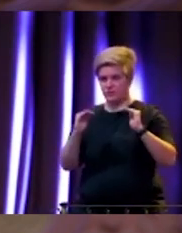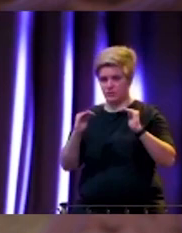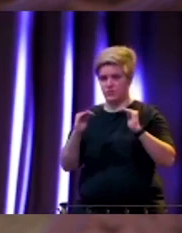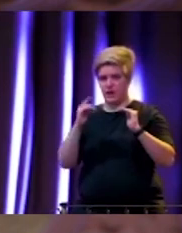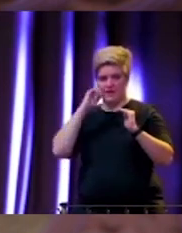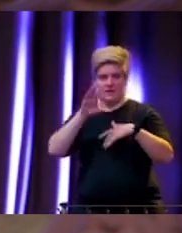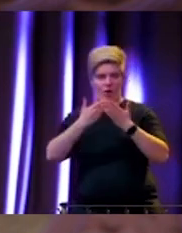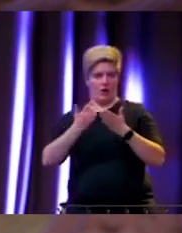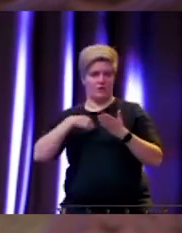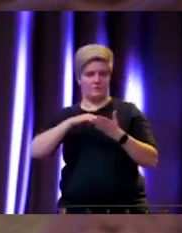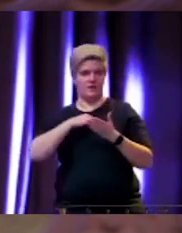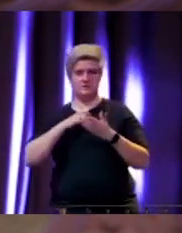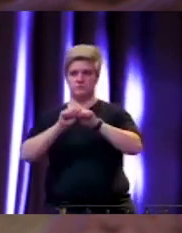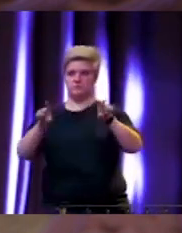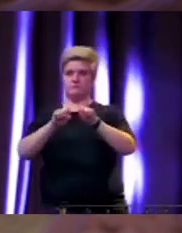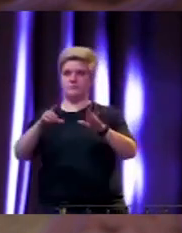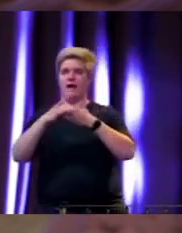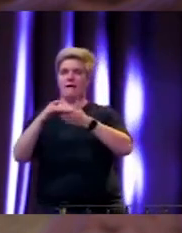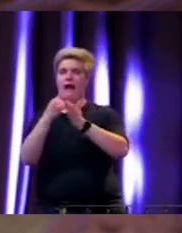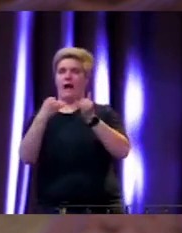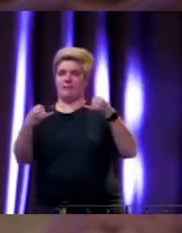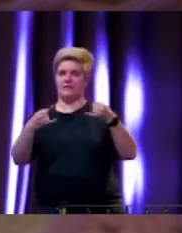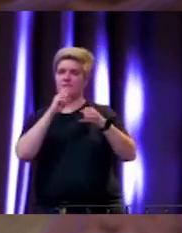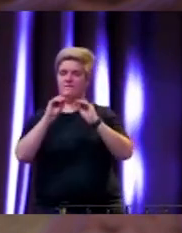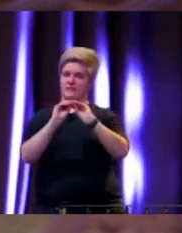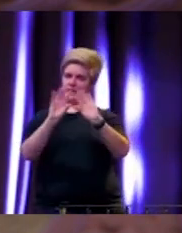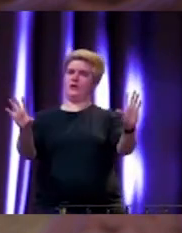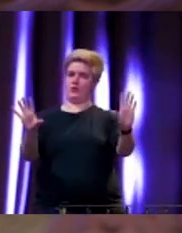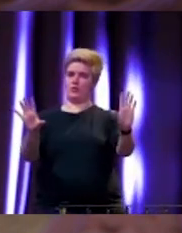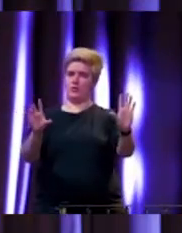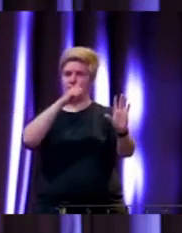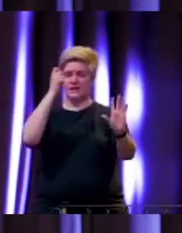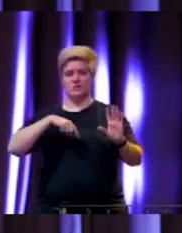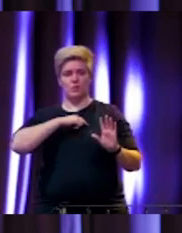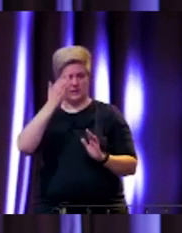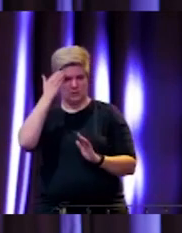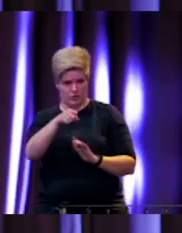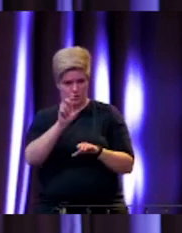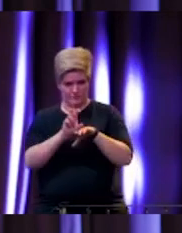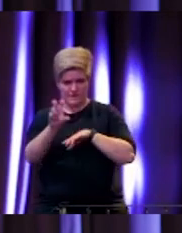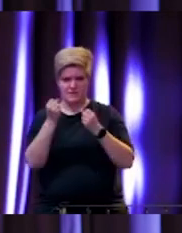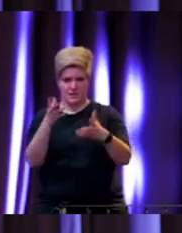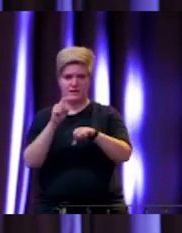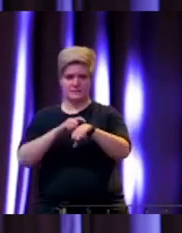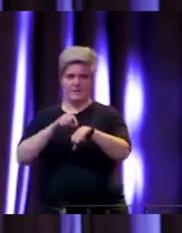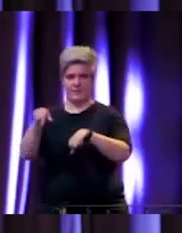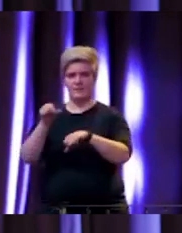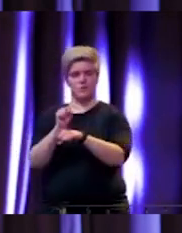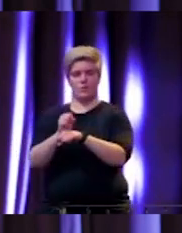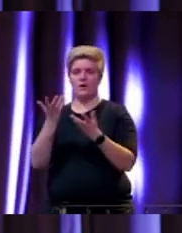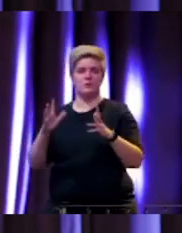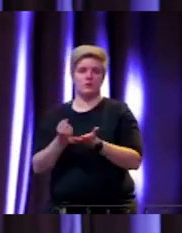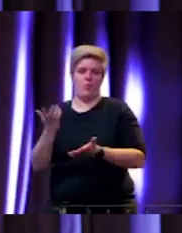we know that you're spending time on this work, and we don't want you to spend time that's not at least gonna get you seriously considered